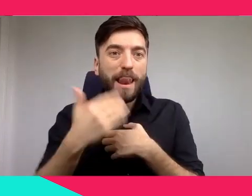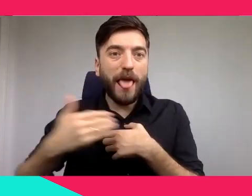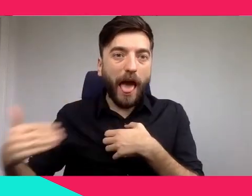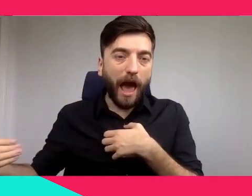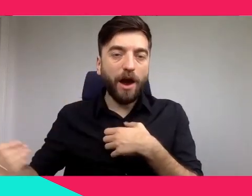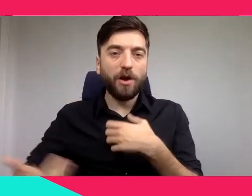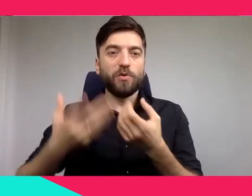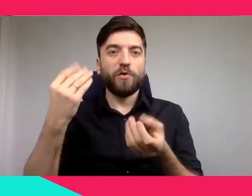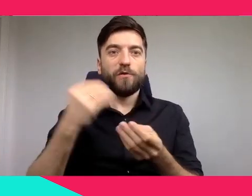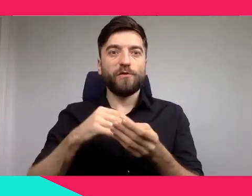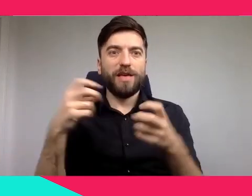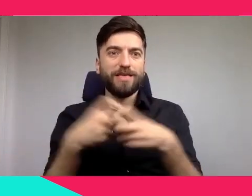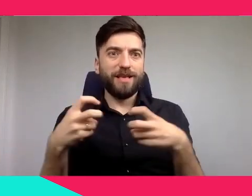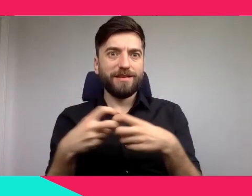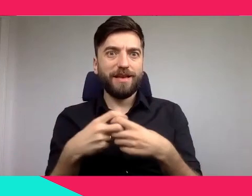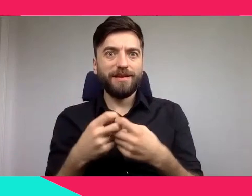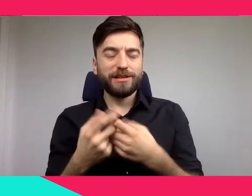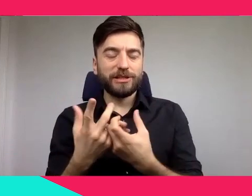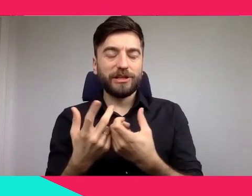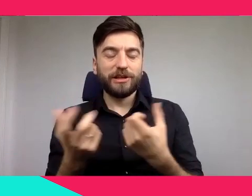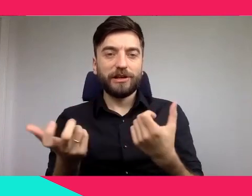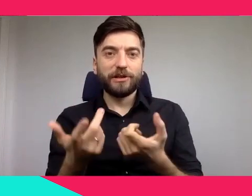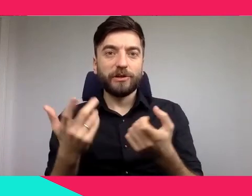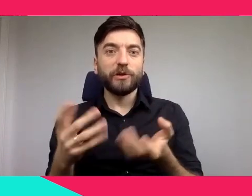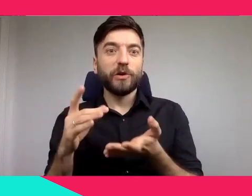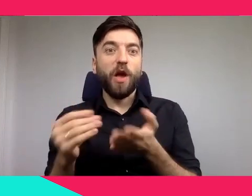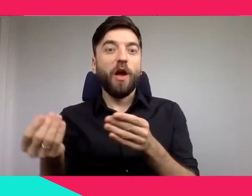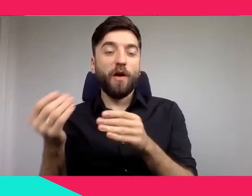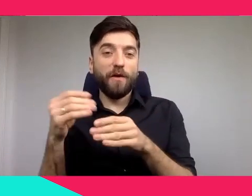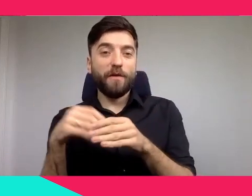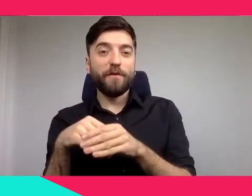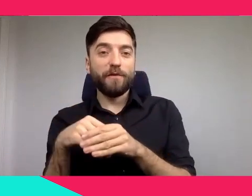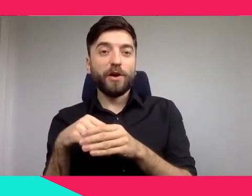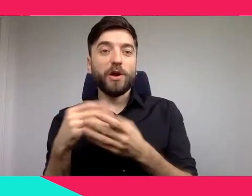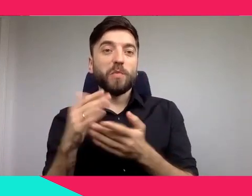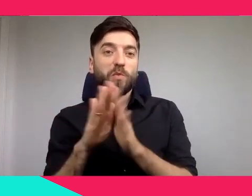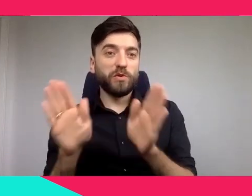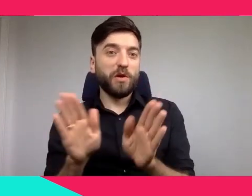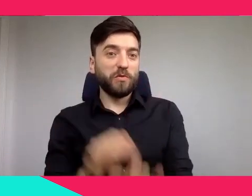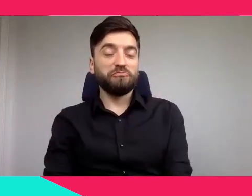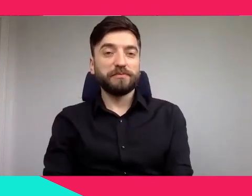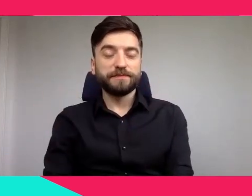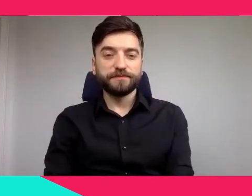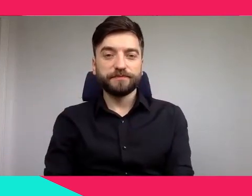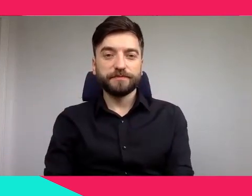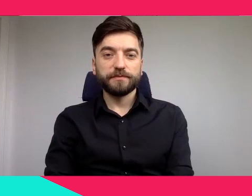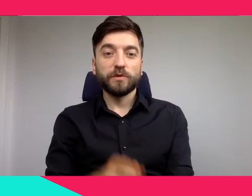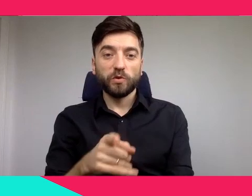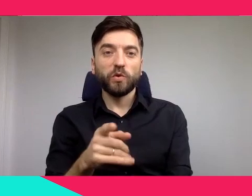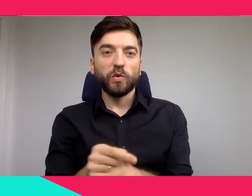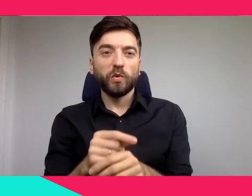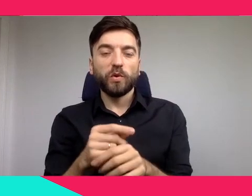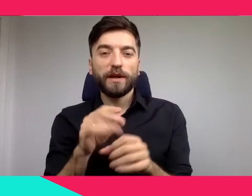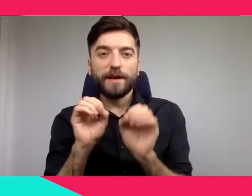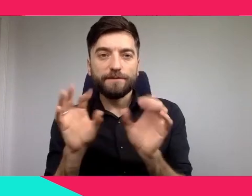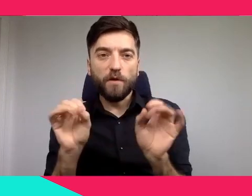is 13 million over the month October. So the Wikimedia ecosystem is a completely new ball